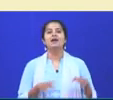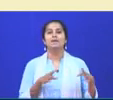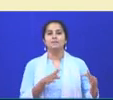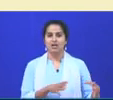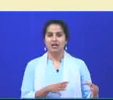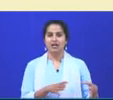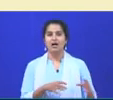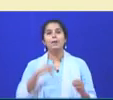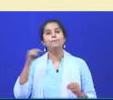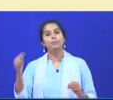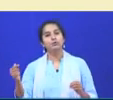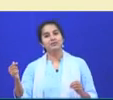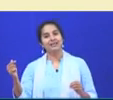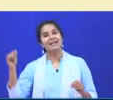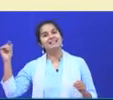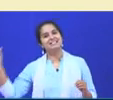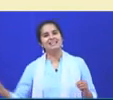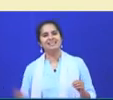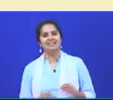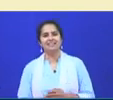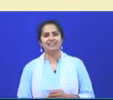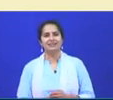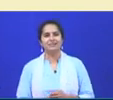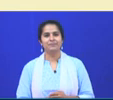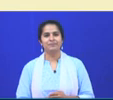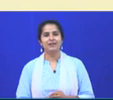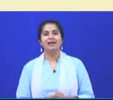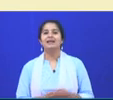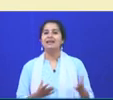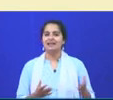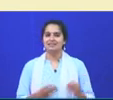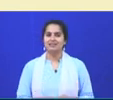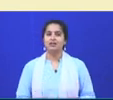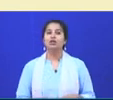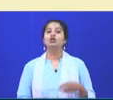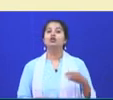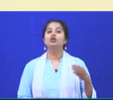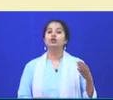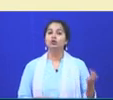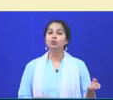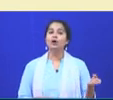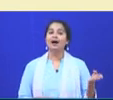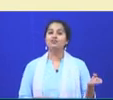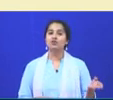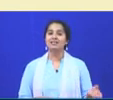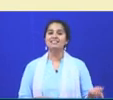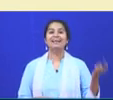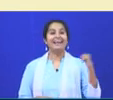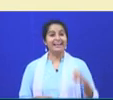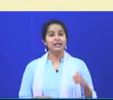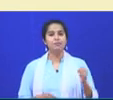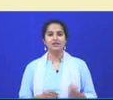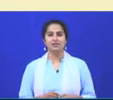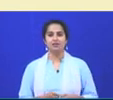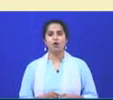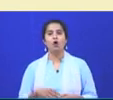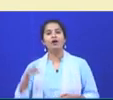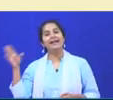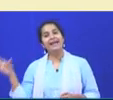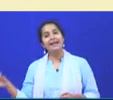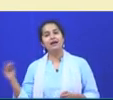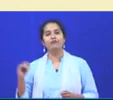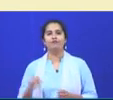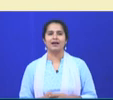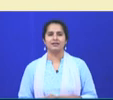that? Janakaha putre snihyati. Next, you have trust in me